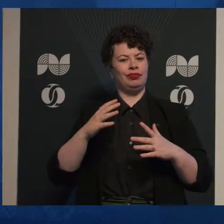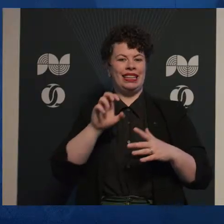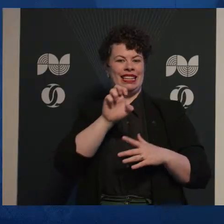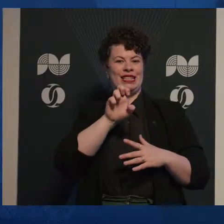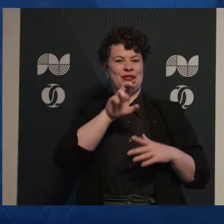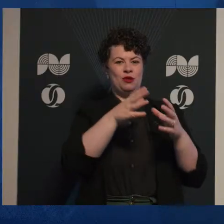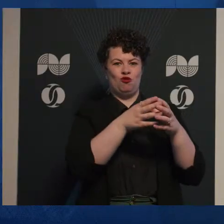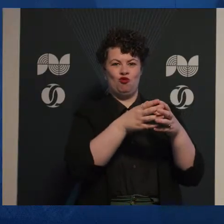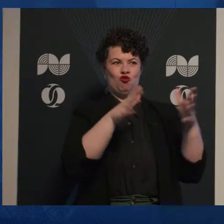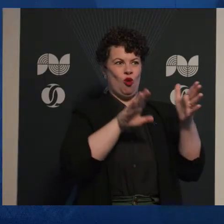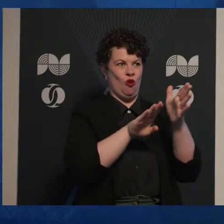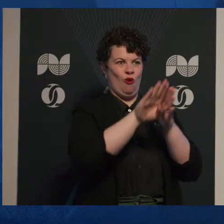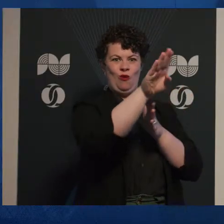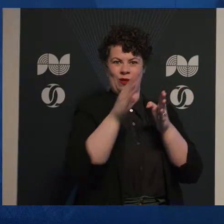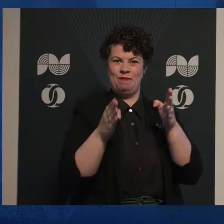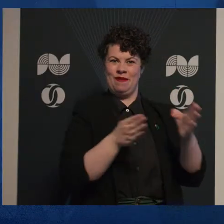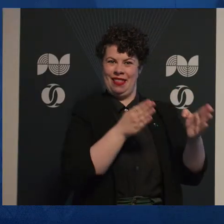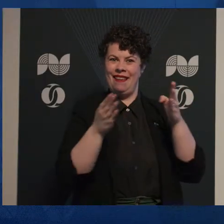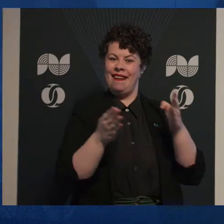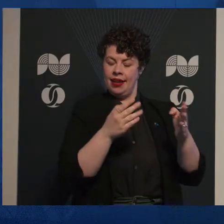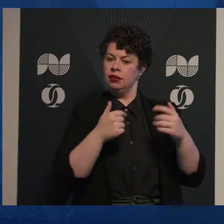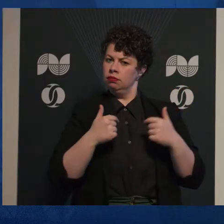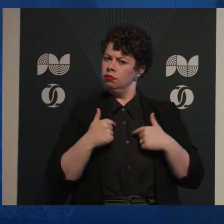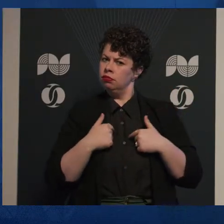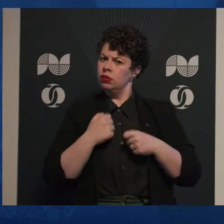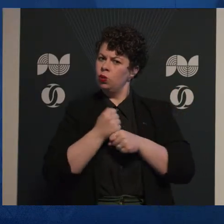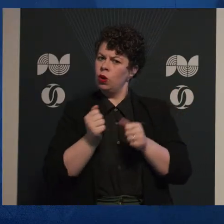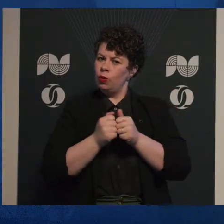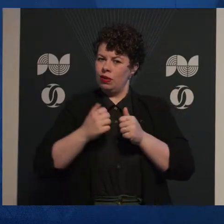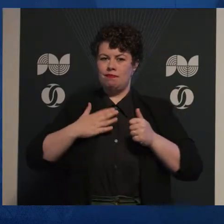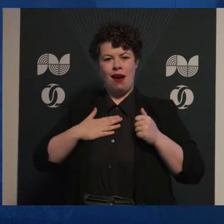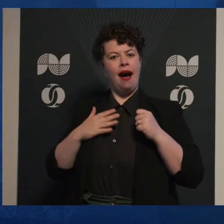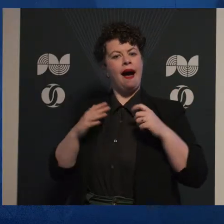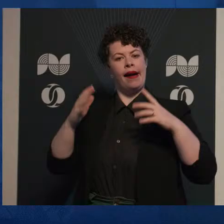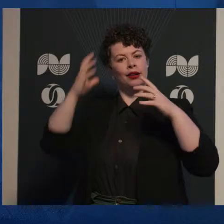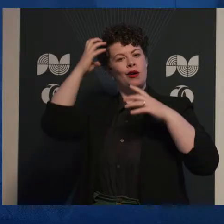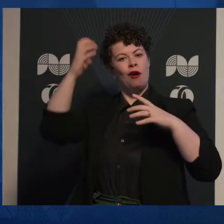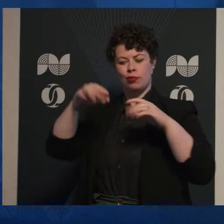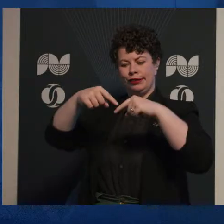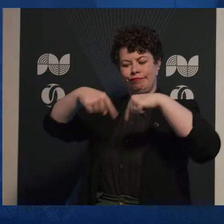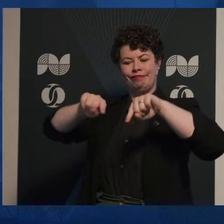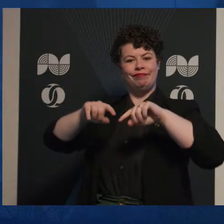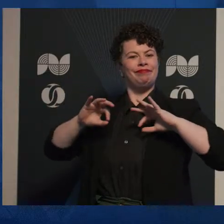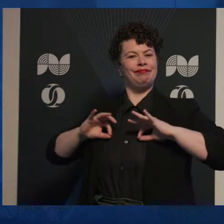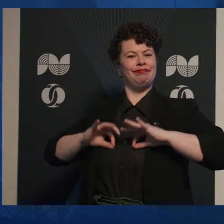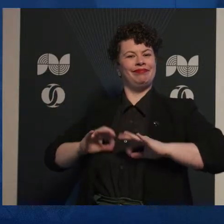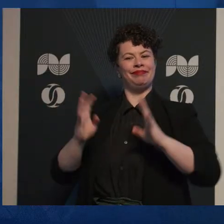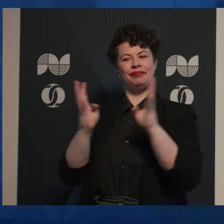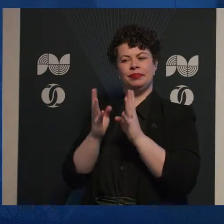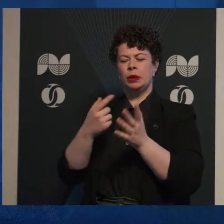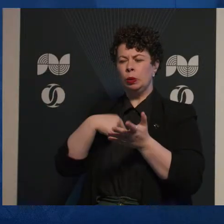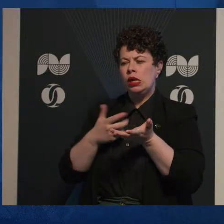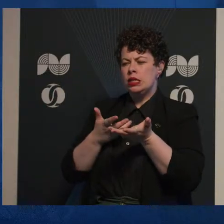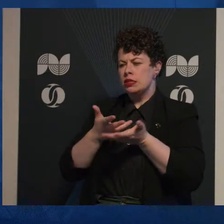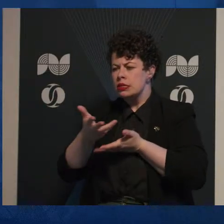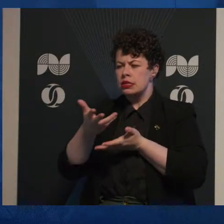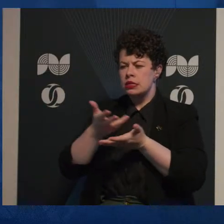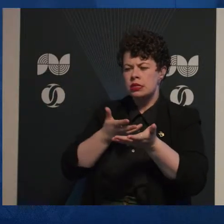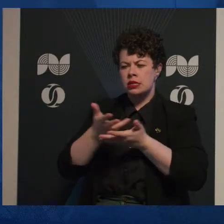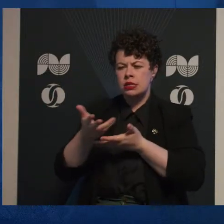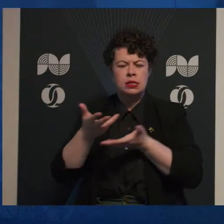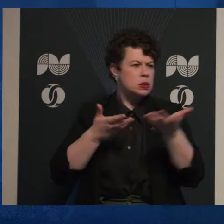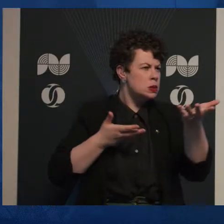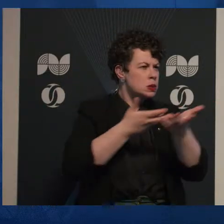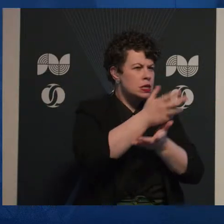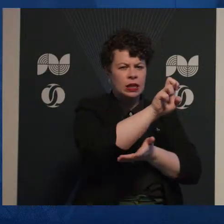for Moldova. I had the privilege to work with my team at the ministry and with this government to negotiate it, and we've